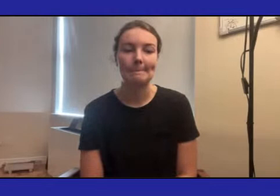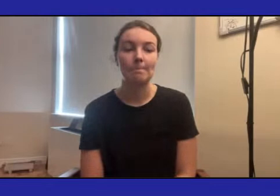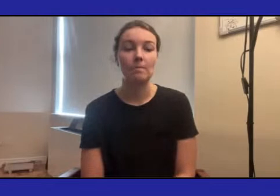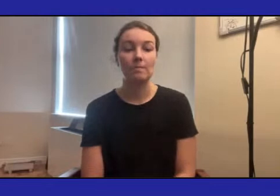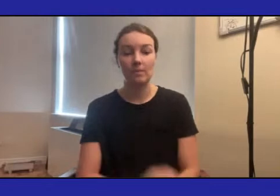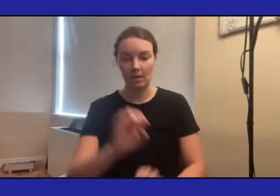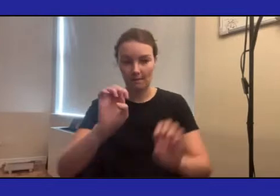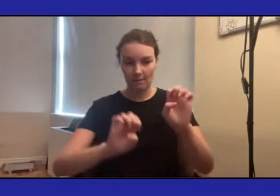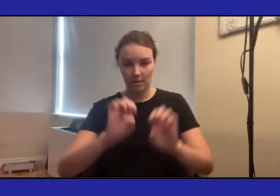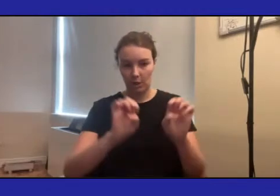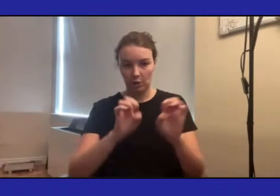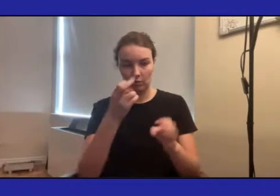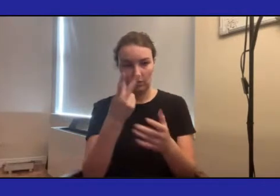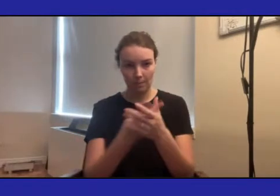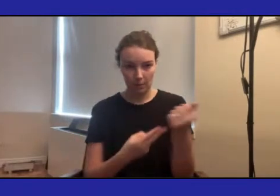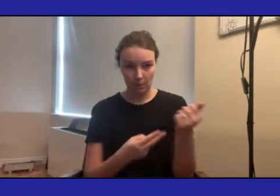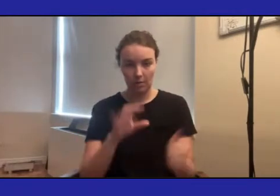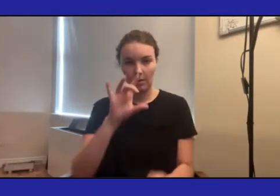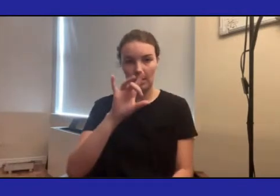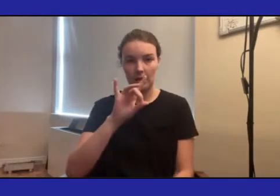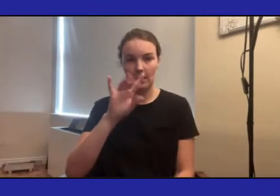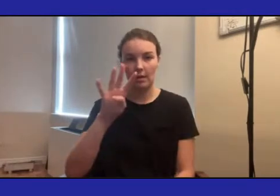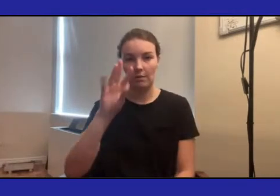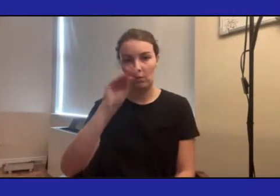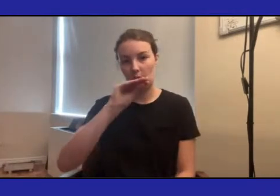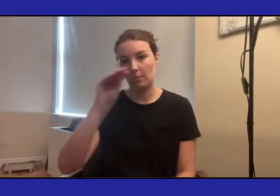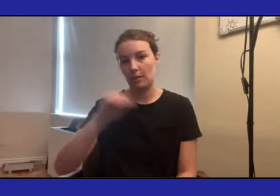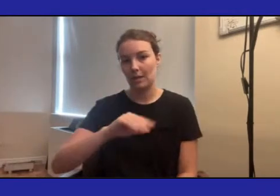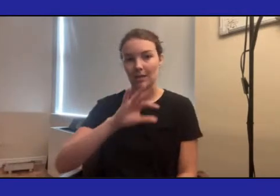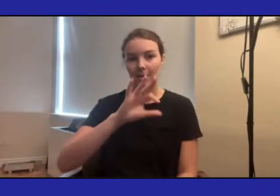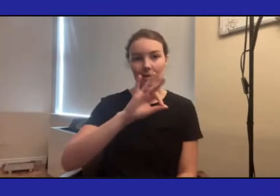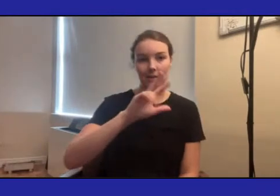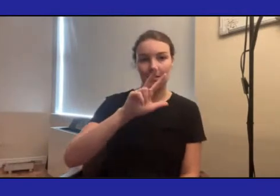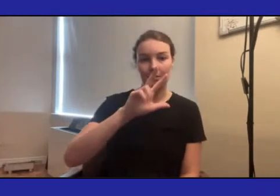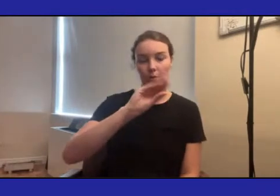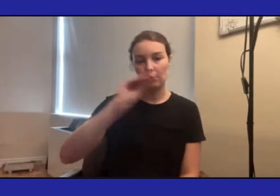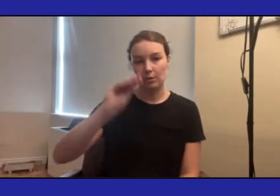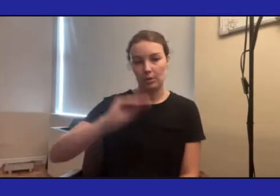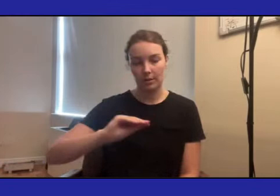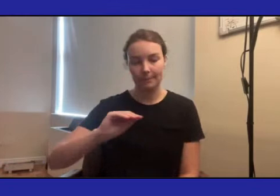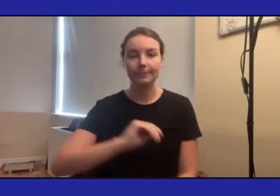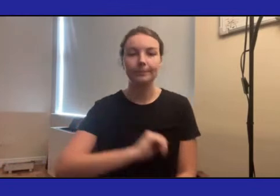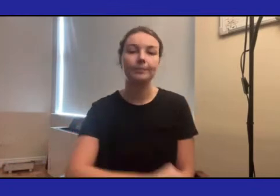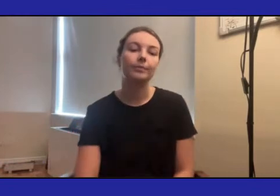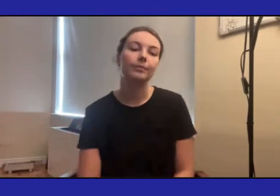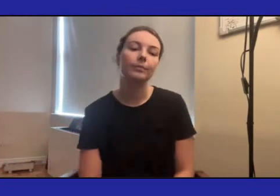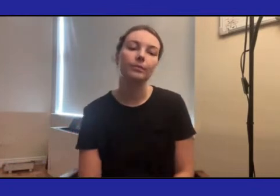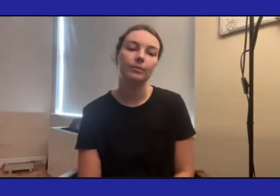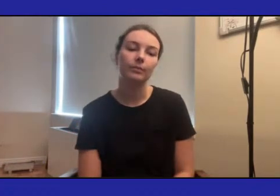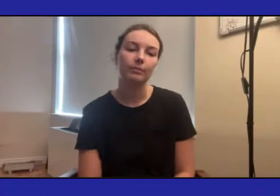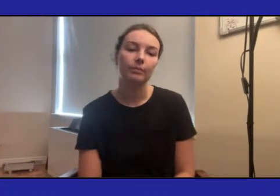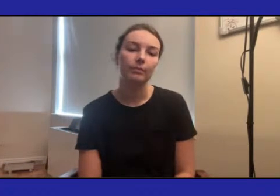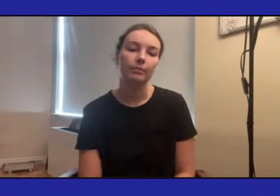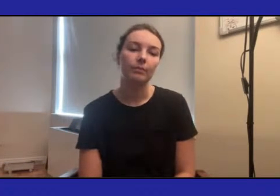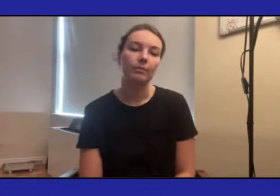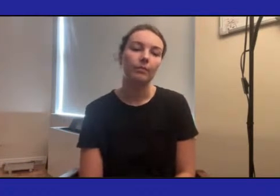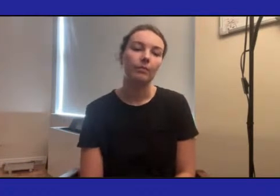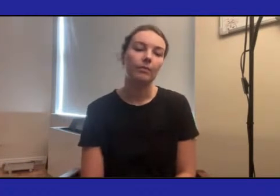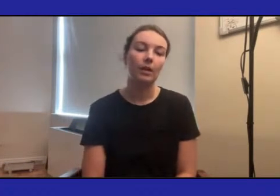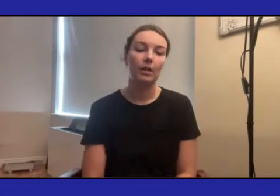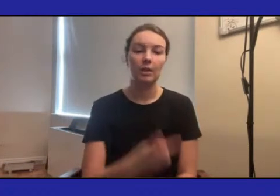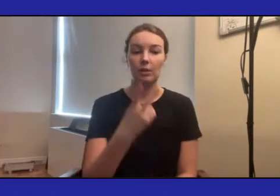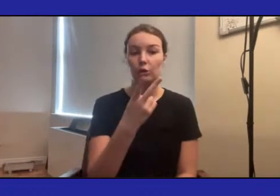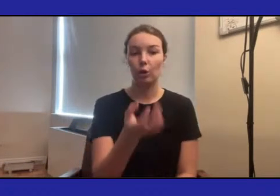of those contracts were 84% and 93% respectively. Additionally, in MOX, they have 2 excellent and 4 good